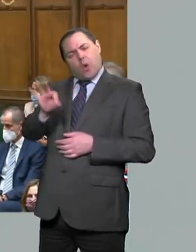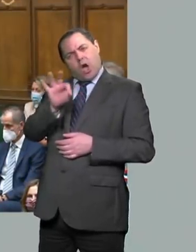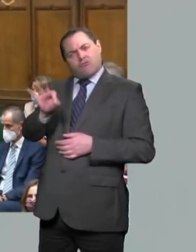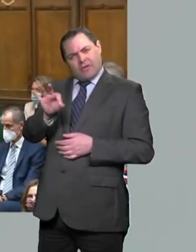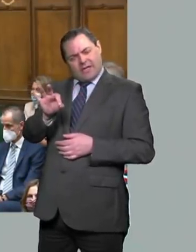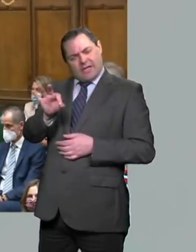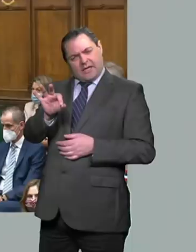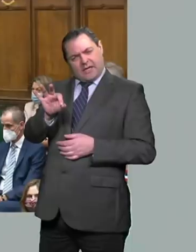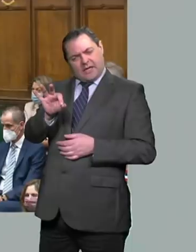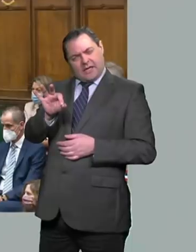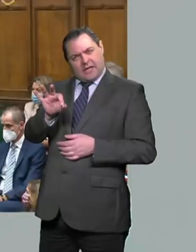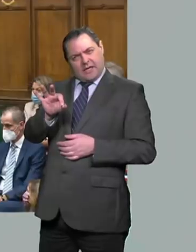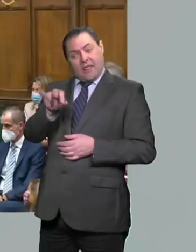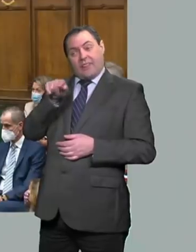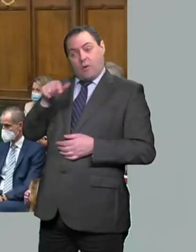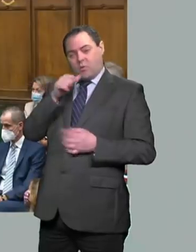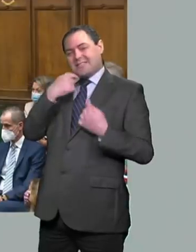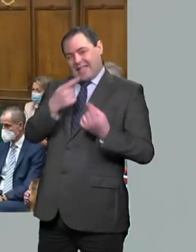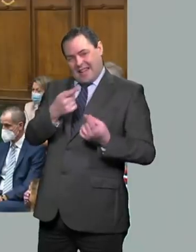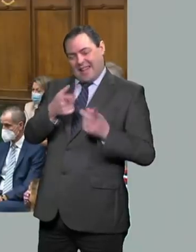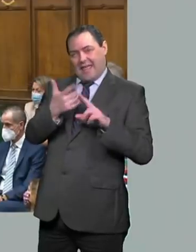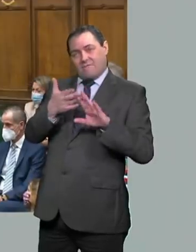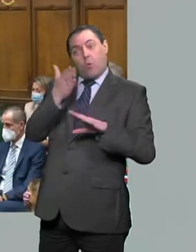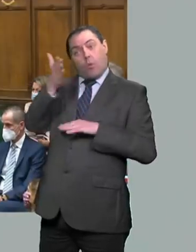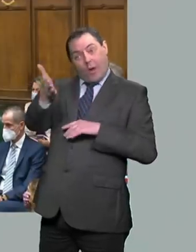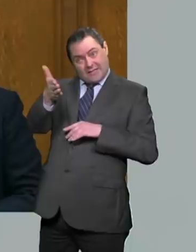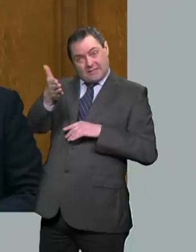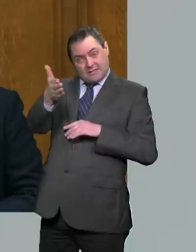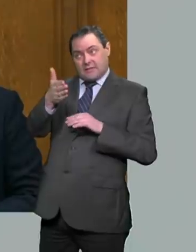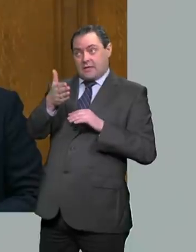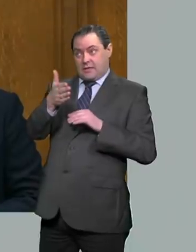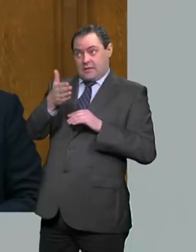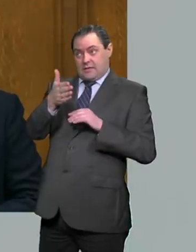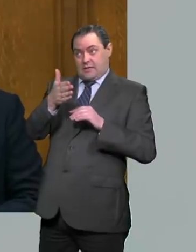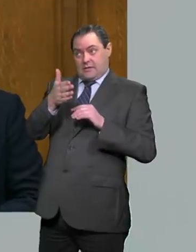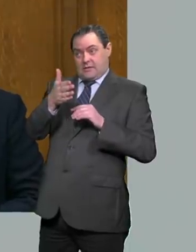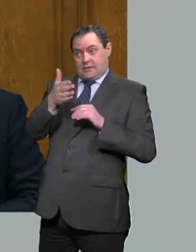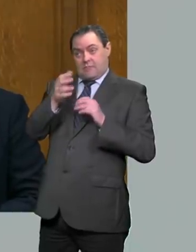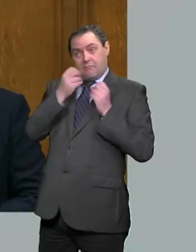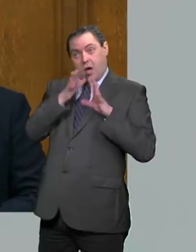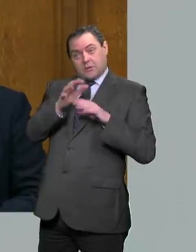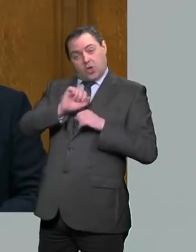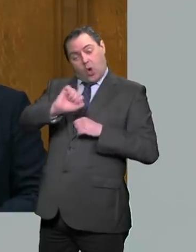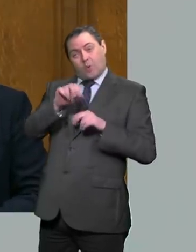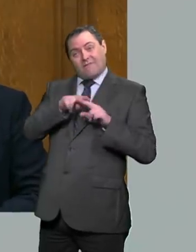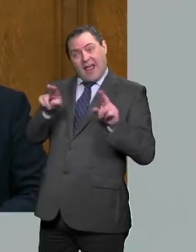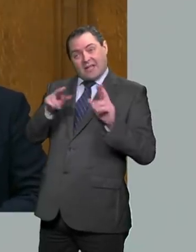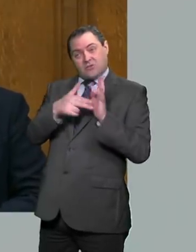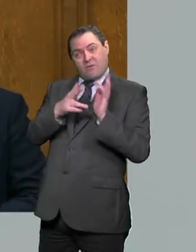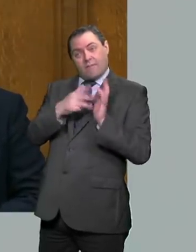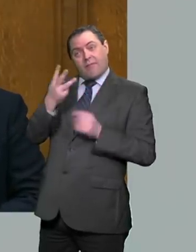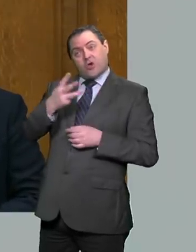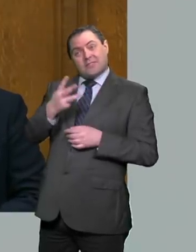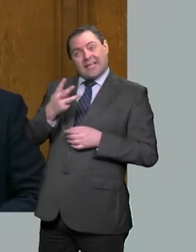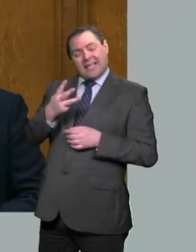tell him whether he attended a party on the 13th of November in his own Downing Street flat, Why should we believe that